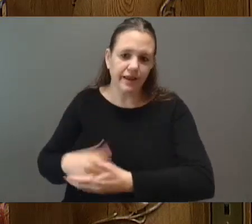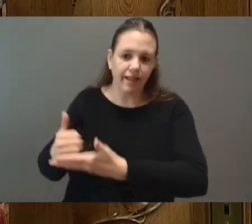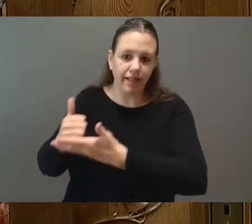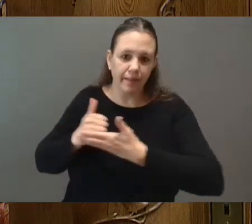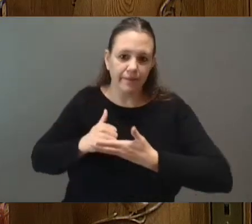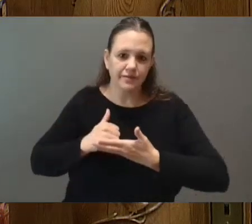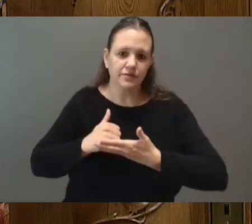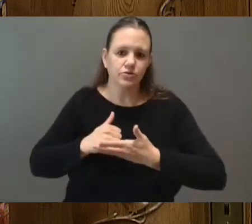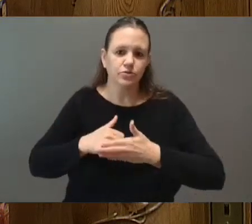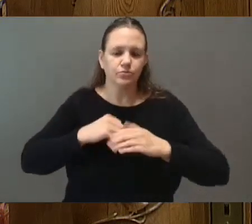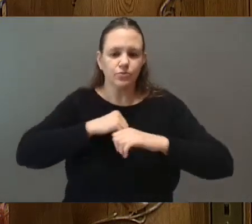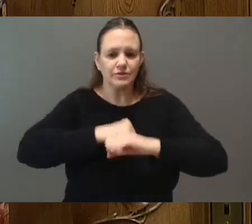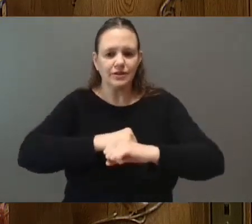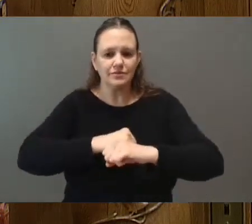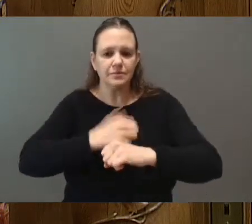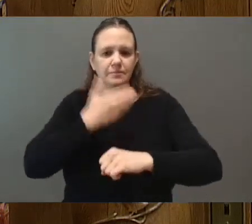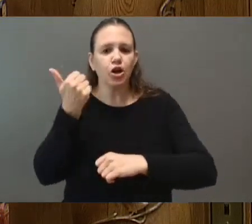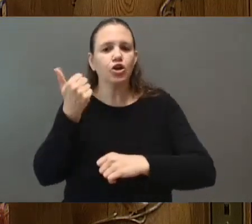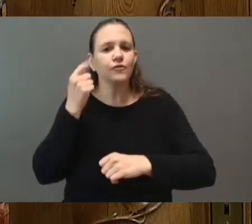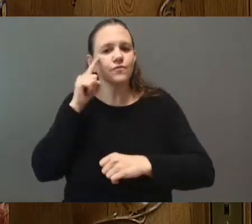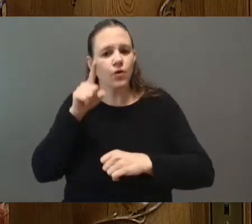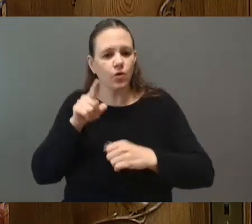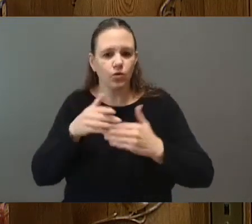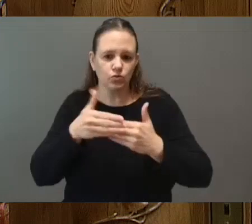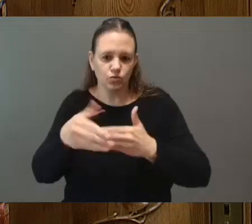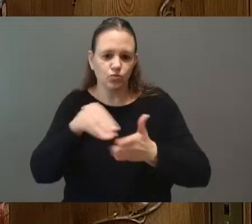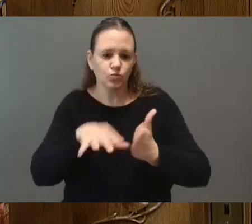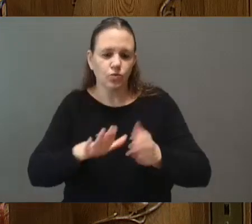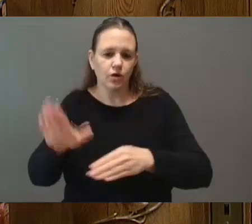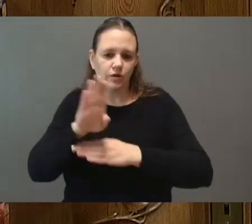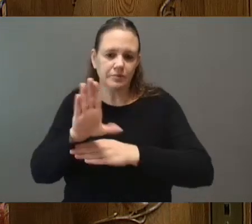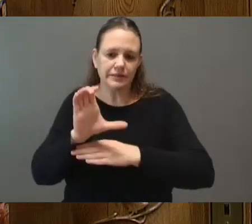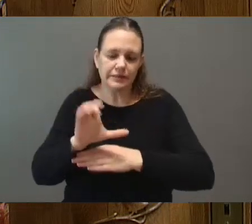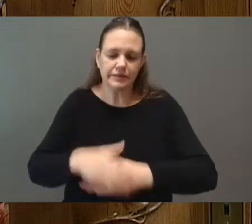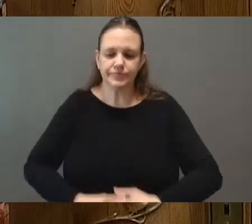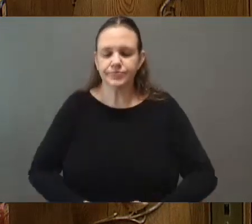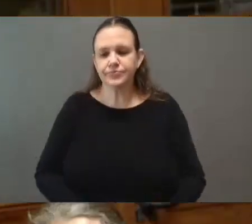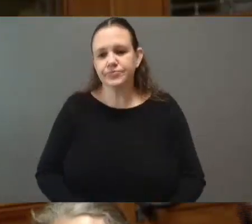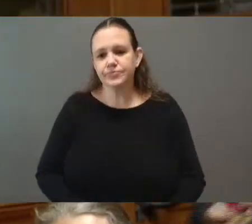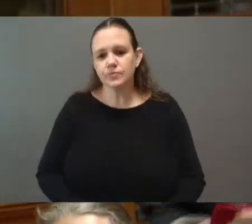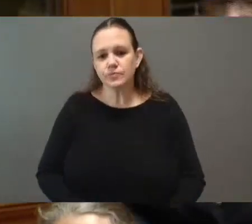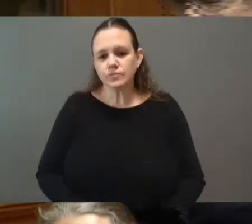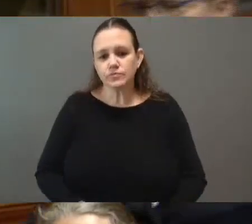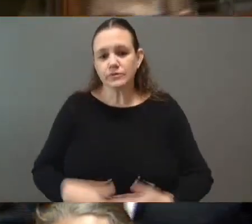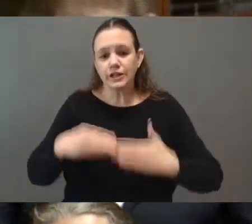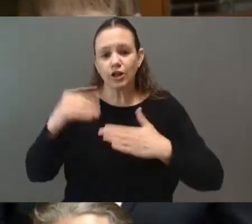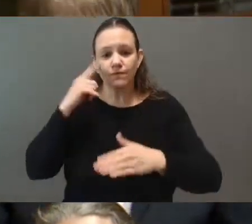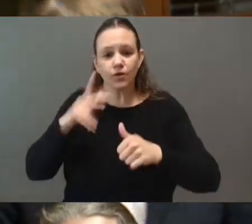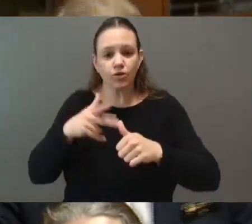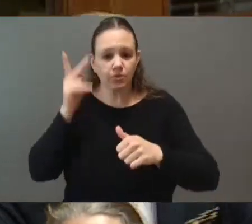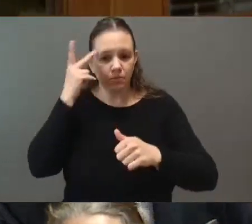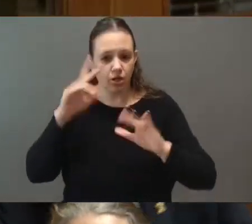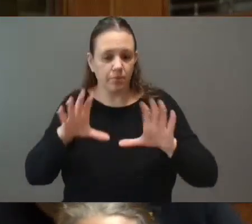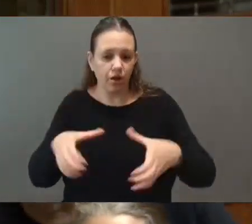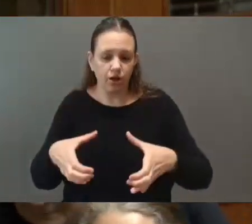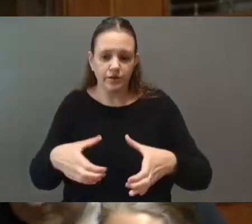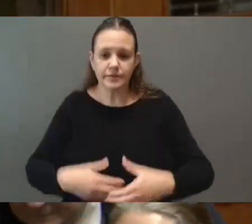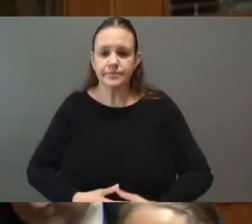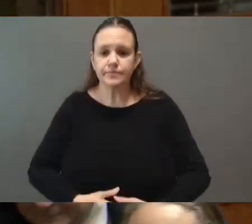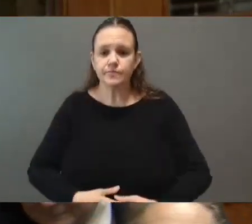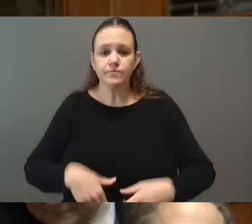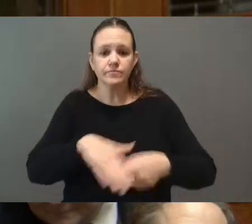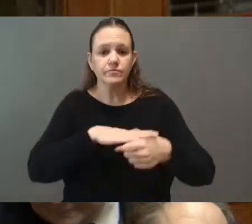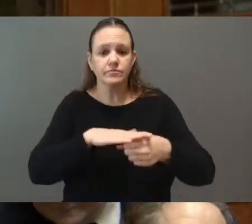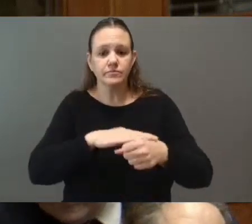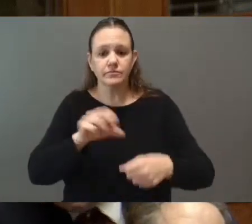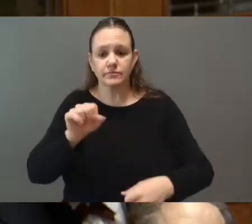Leader of the third party. Thank you, Honourable Speaker. The Site C Dam is the largest publicly funded infrastructure project in